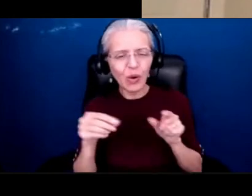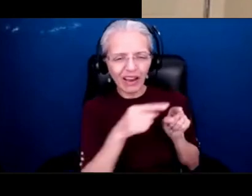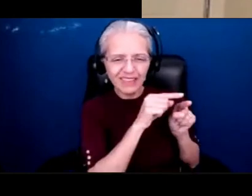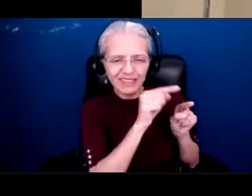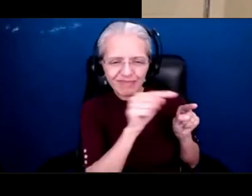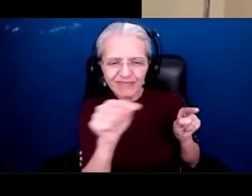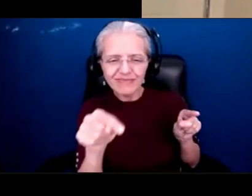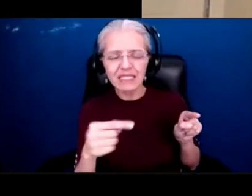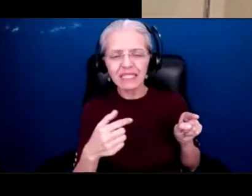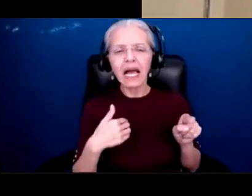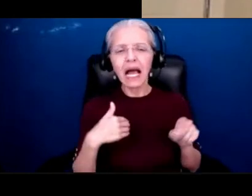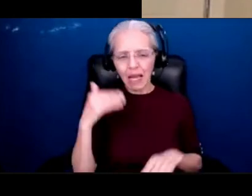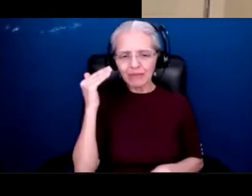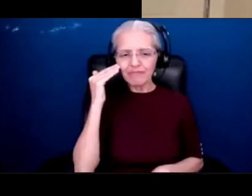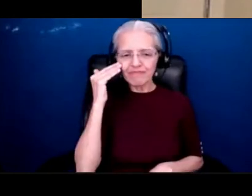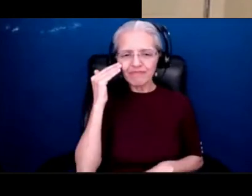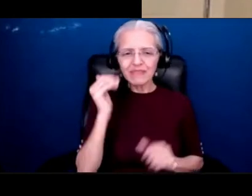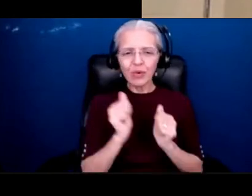familiar with